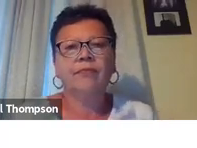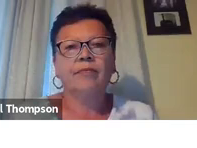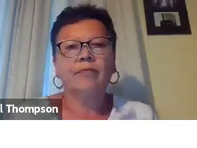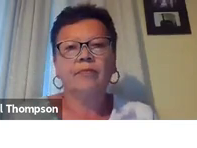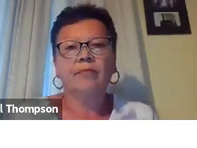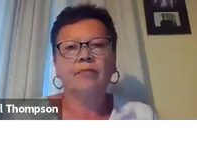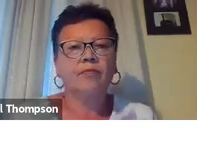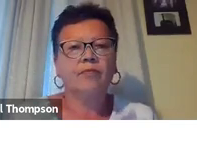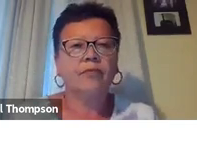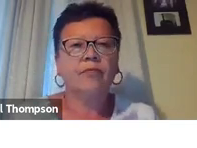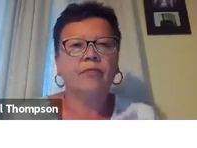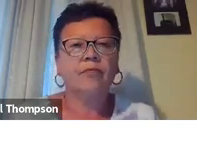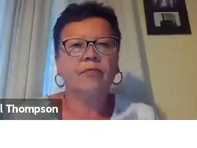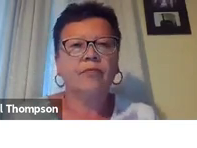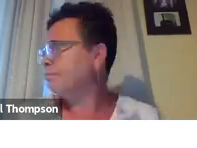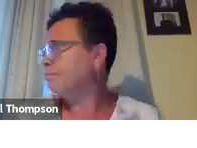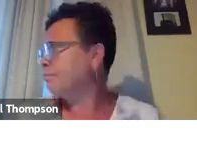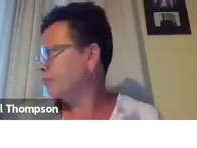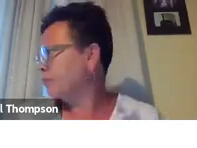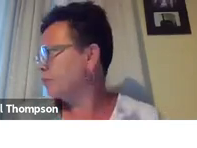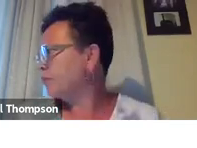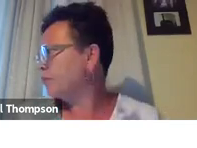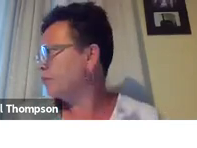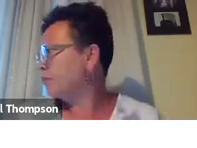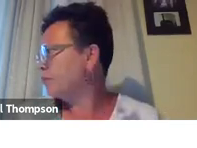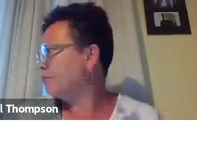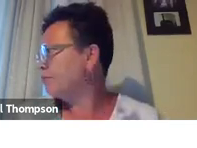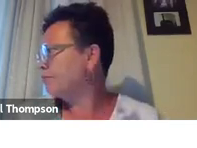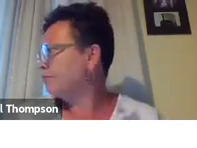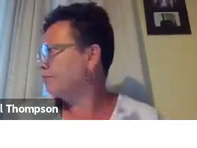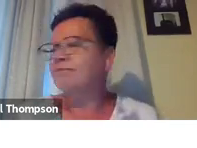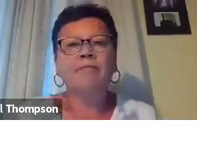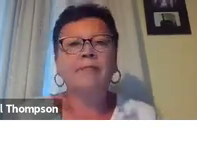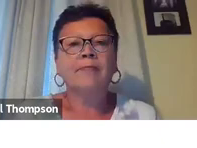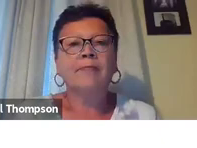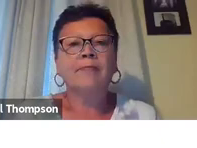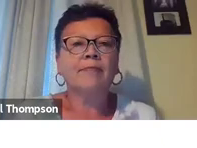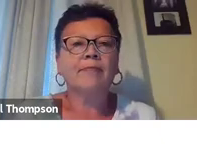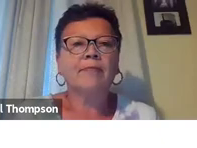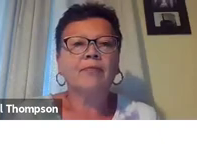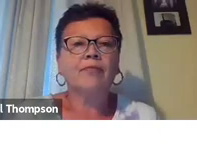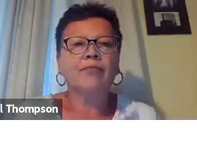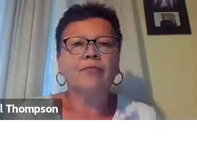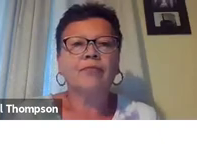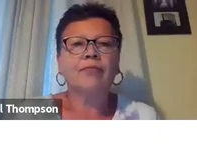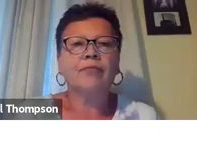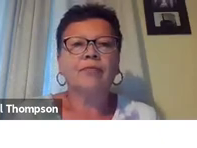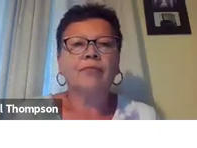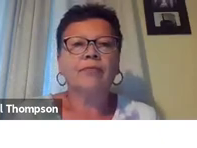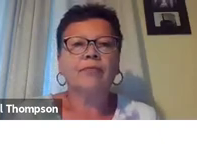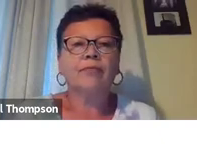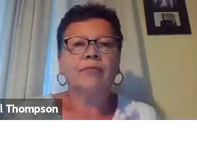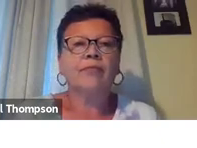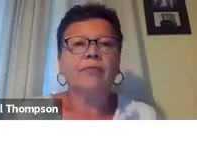We've walked across strong currents in our lives.